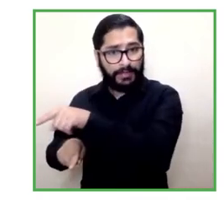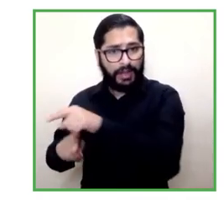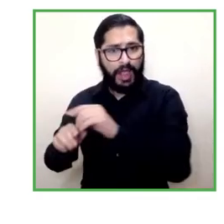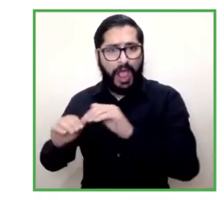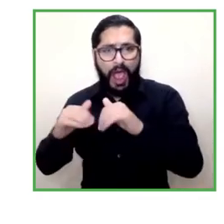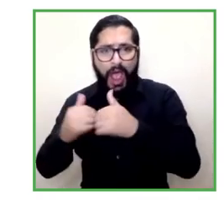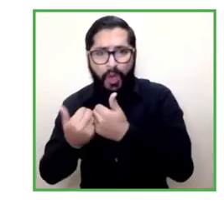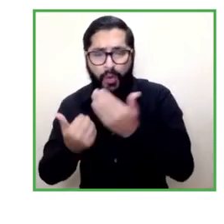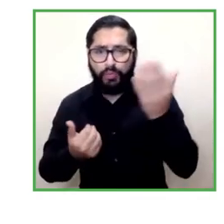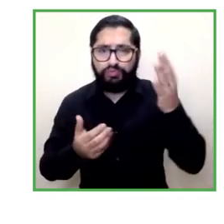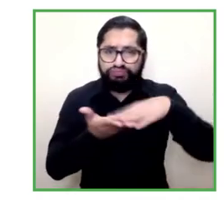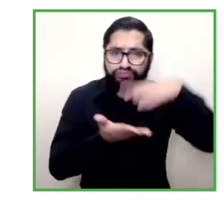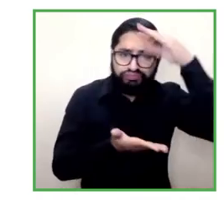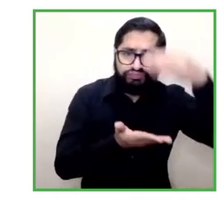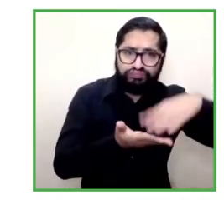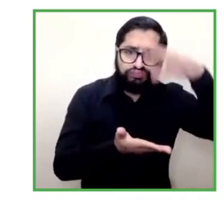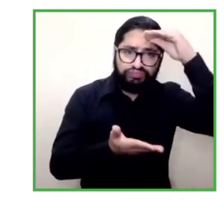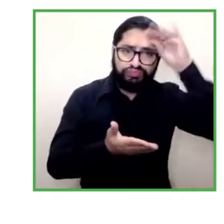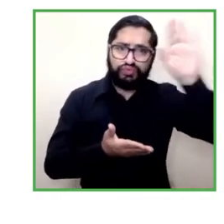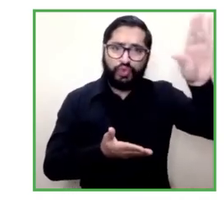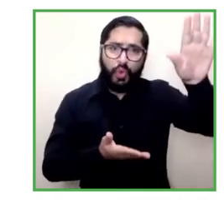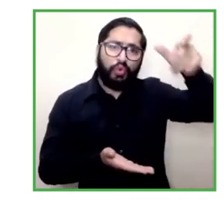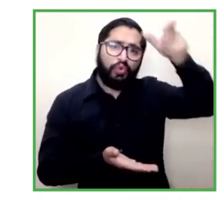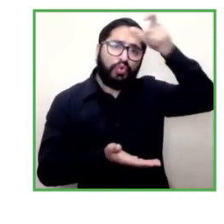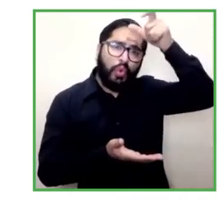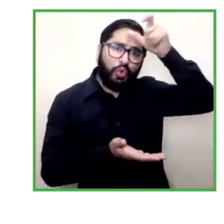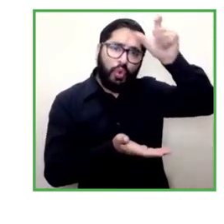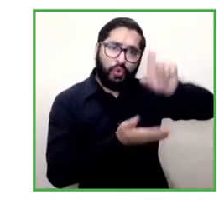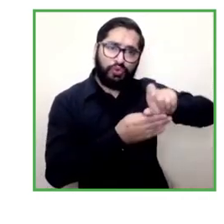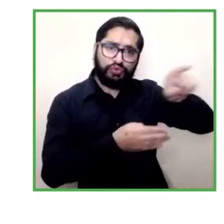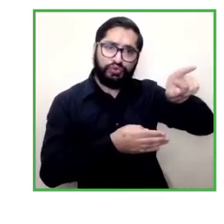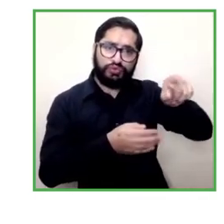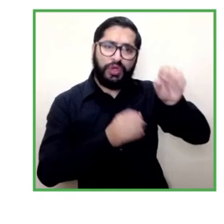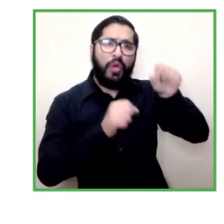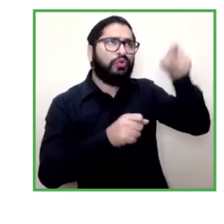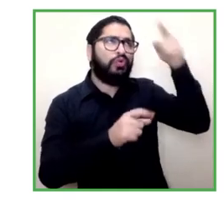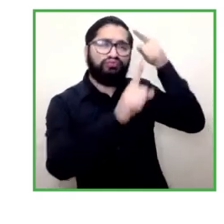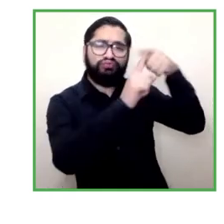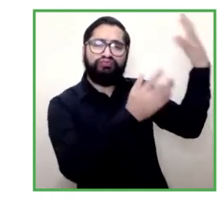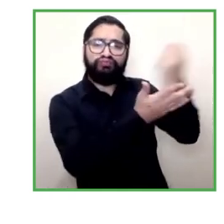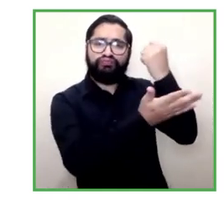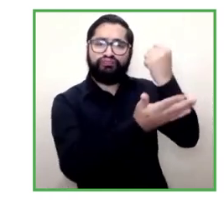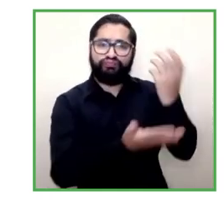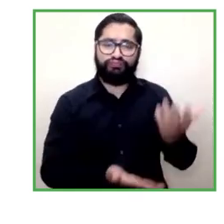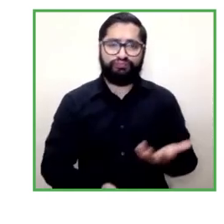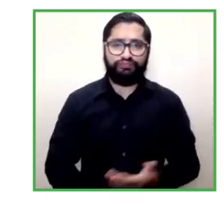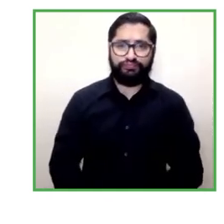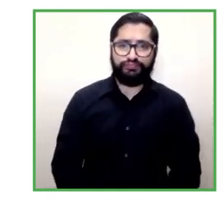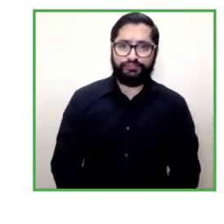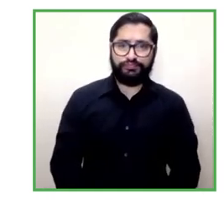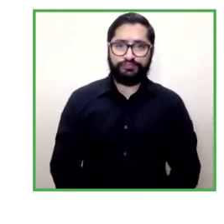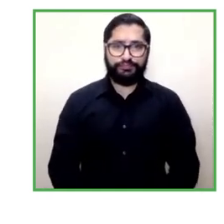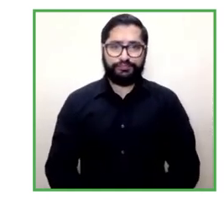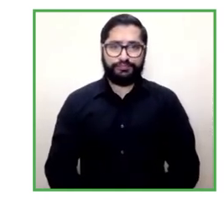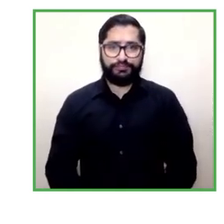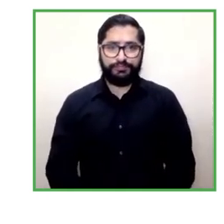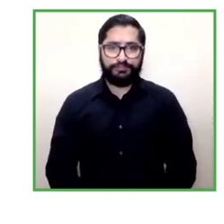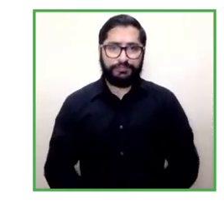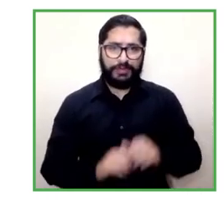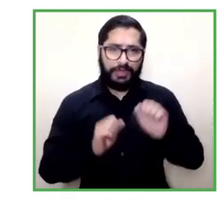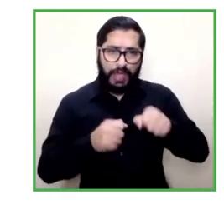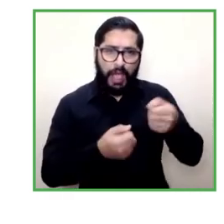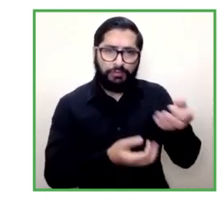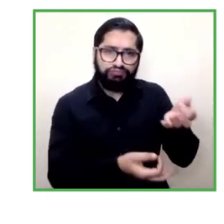this project in Turkey and your project in your country. What are your biggest challenges? Hi, René, thank you for the question.